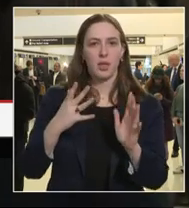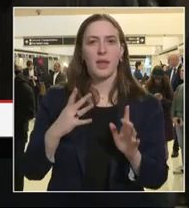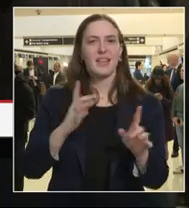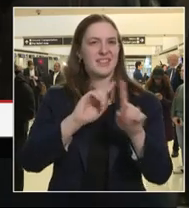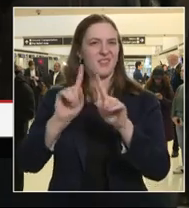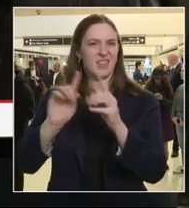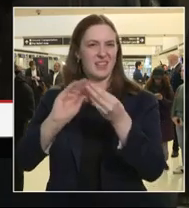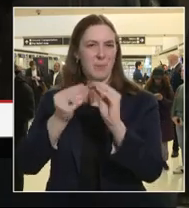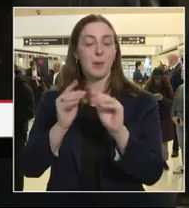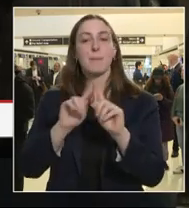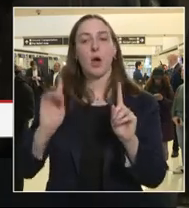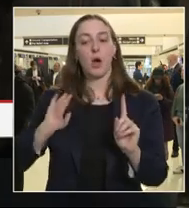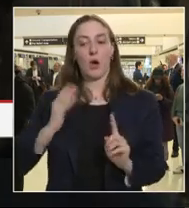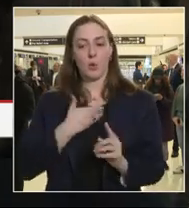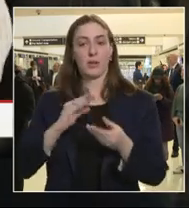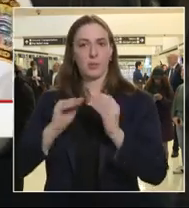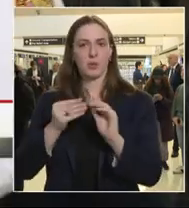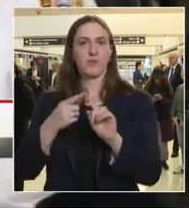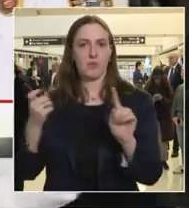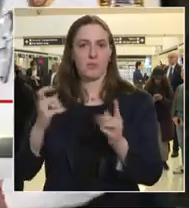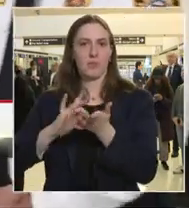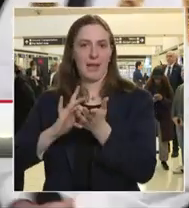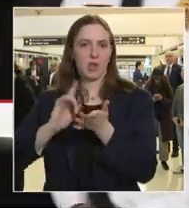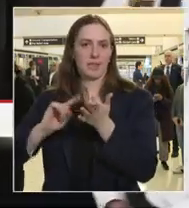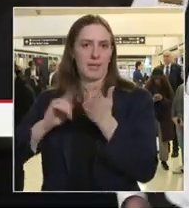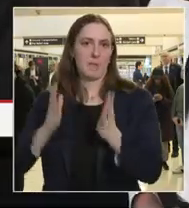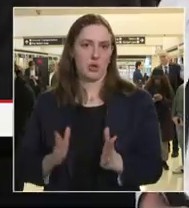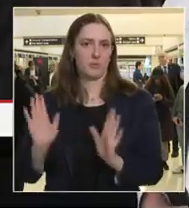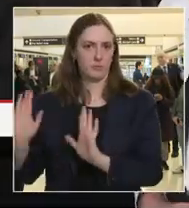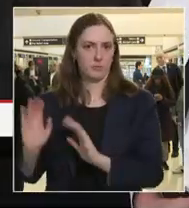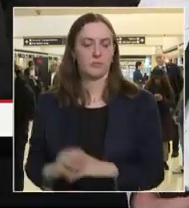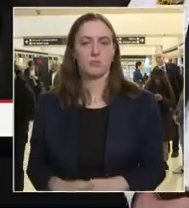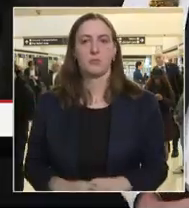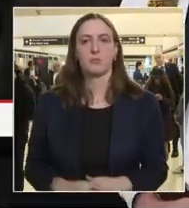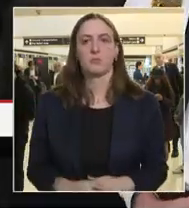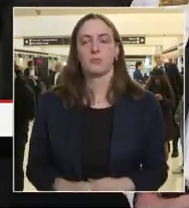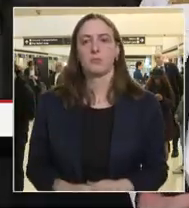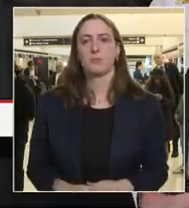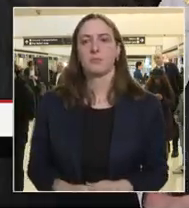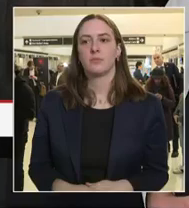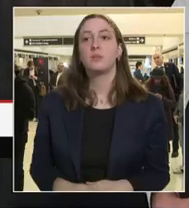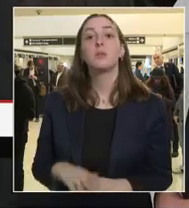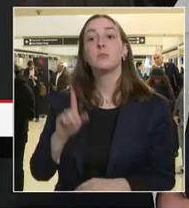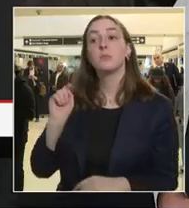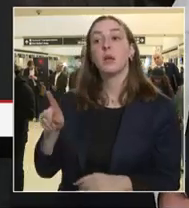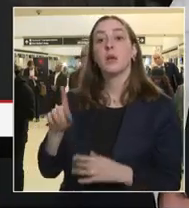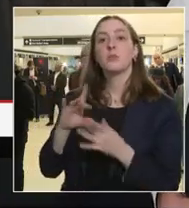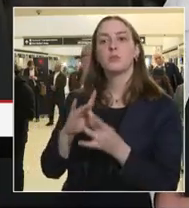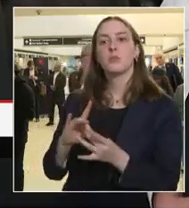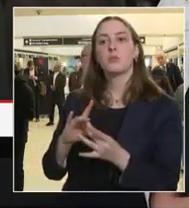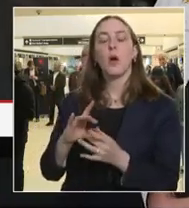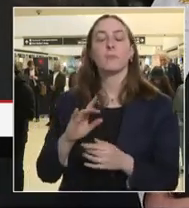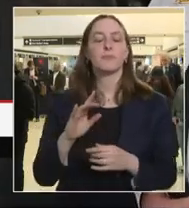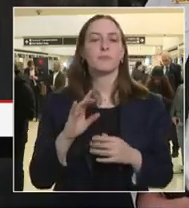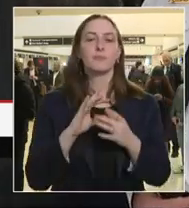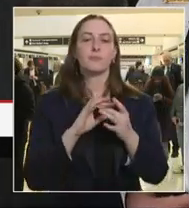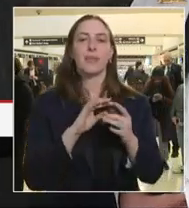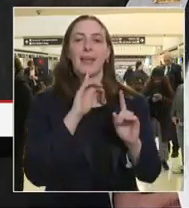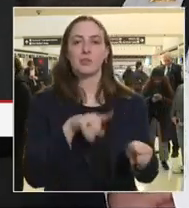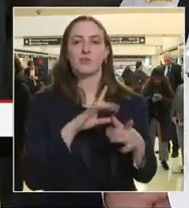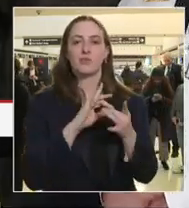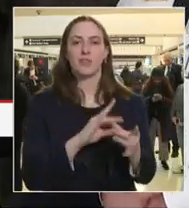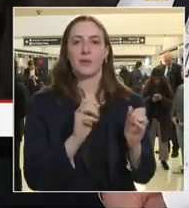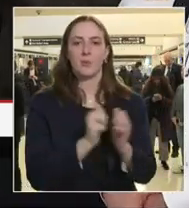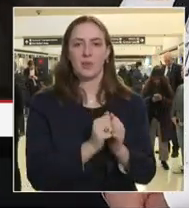our numbers from the medical examiner. Thank you. So in regard to the president, in the briefing room, I've been with this team